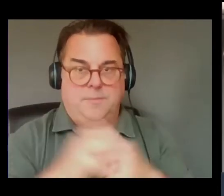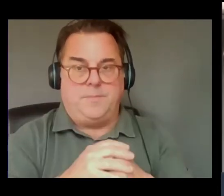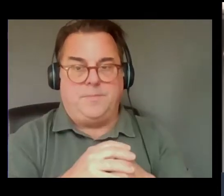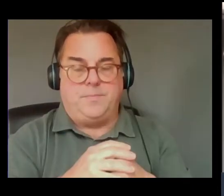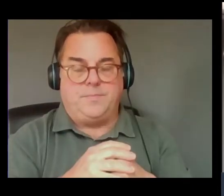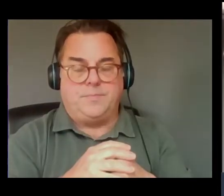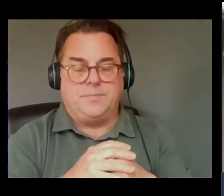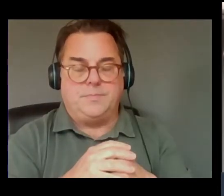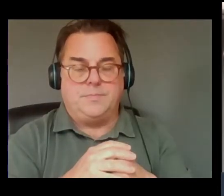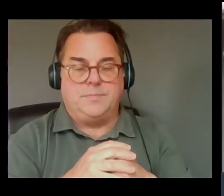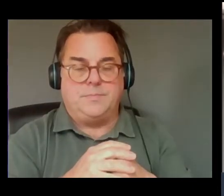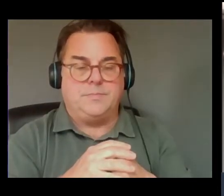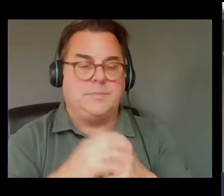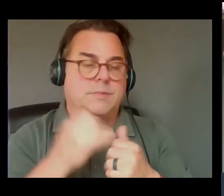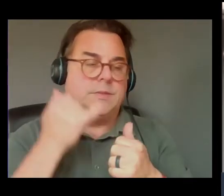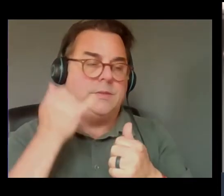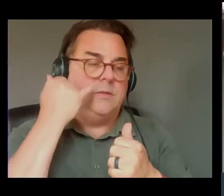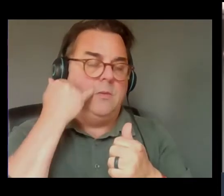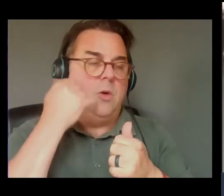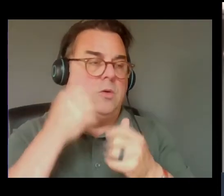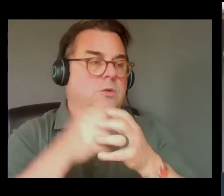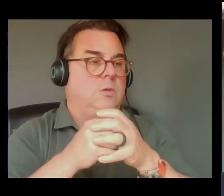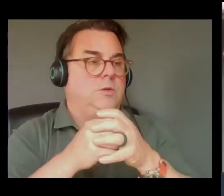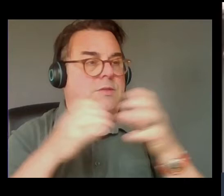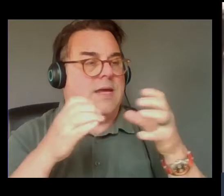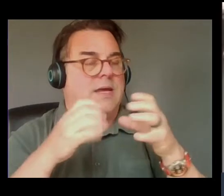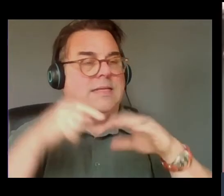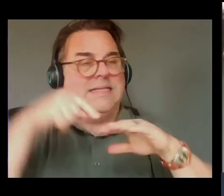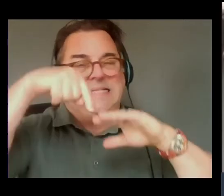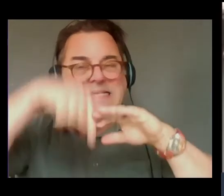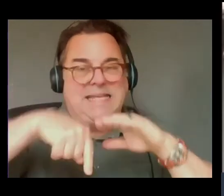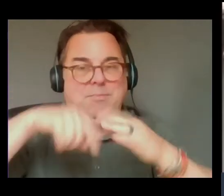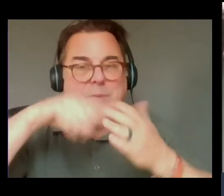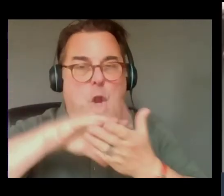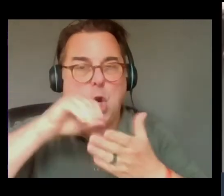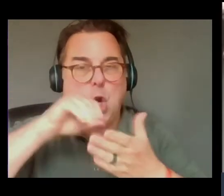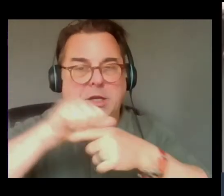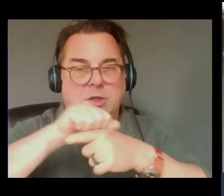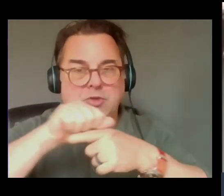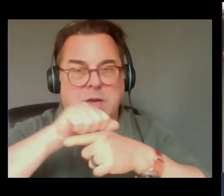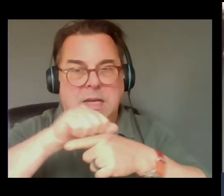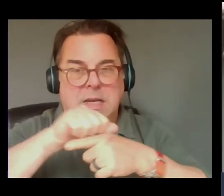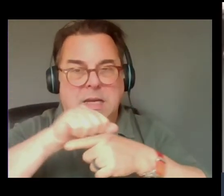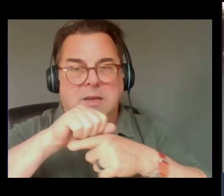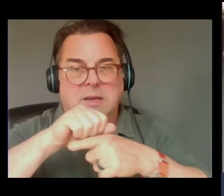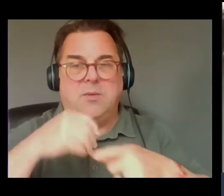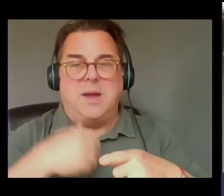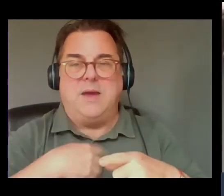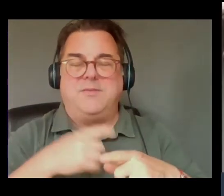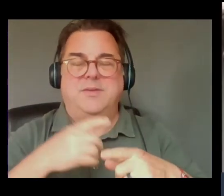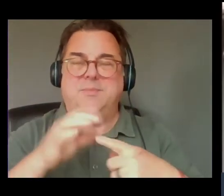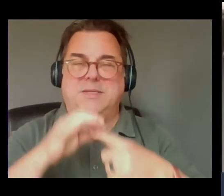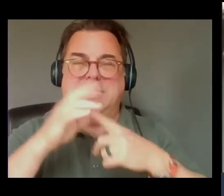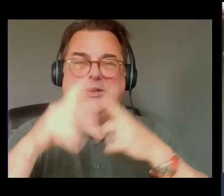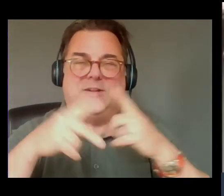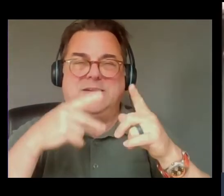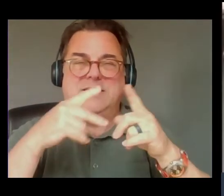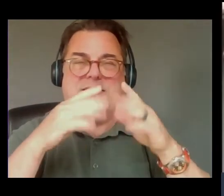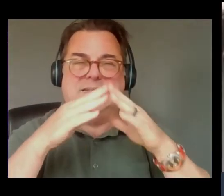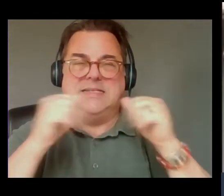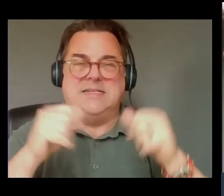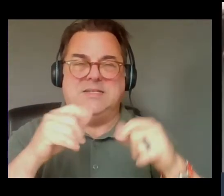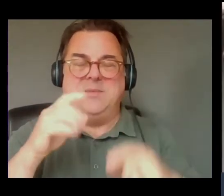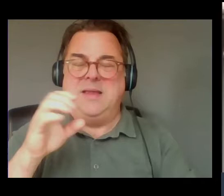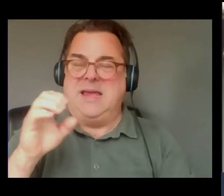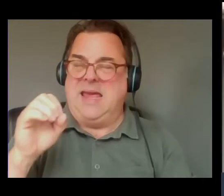want to scale deep learning training, you've got systems like TensorFlow, right? If you want to scale you